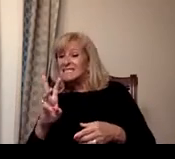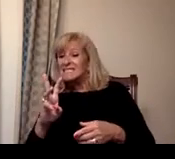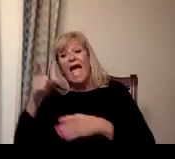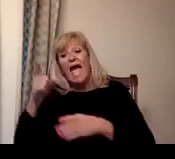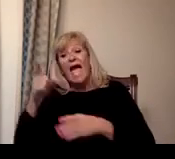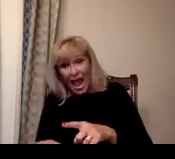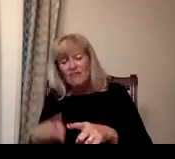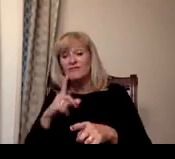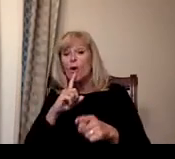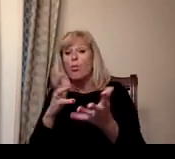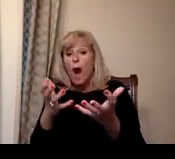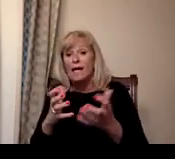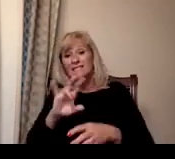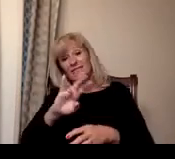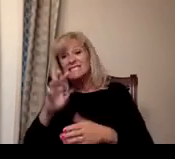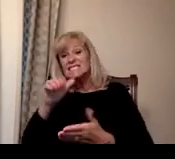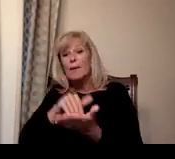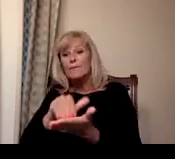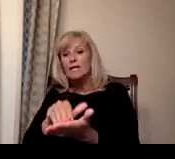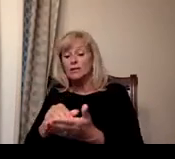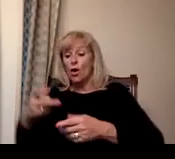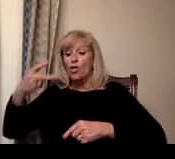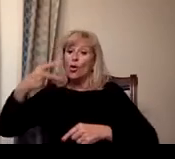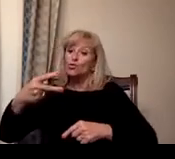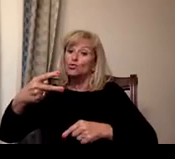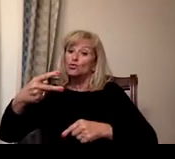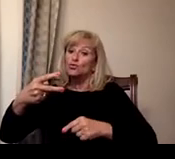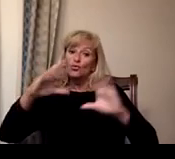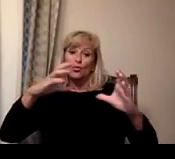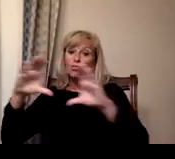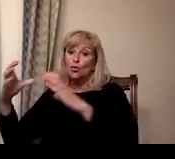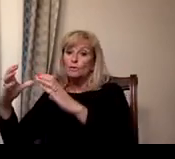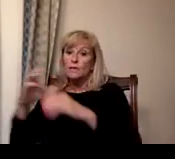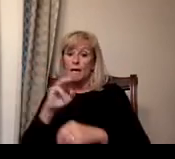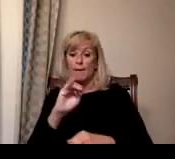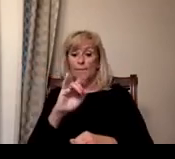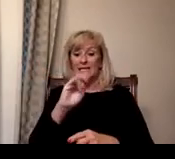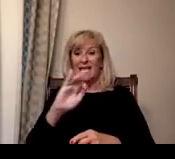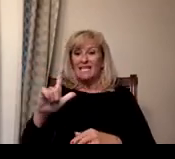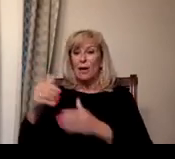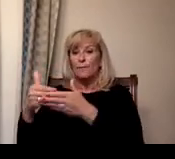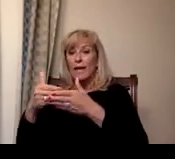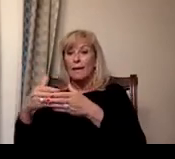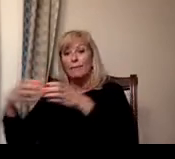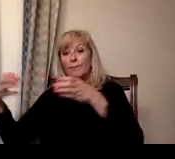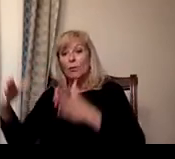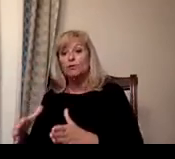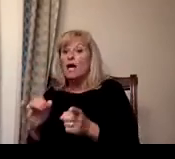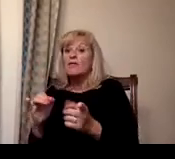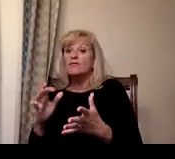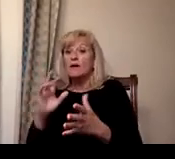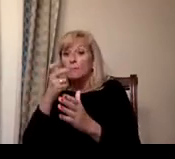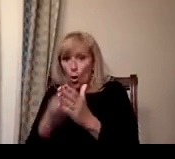almost everyone, I mean, those two generations alone cover the majority of our workforce, are interested in sort of this